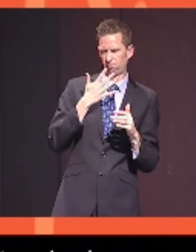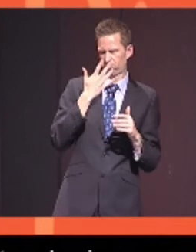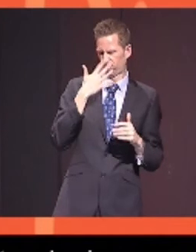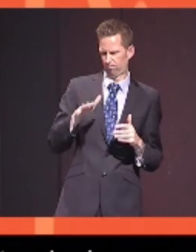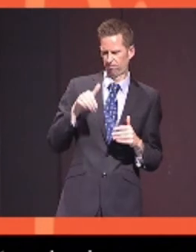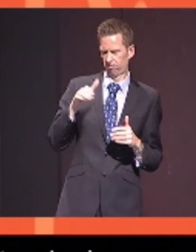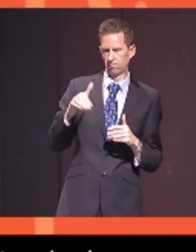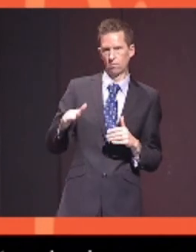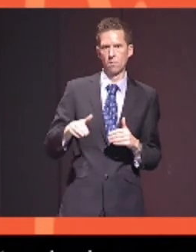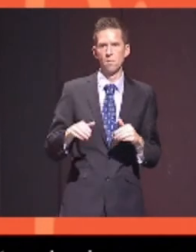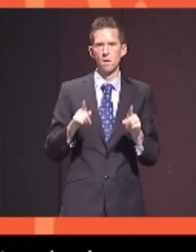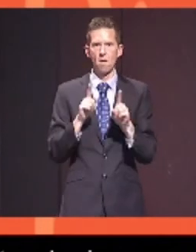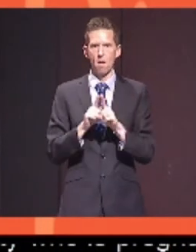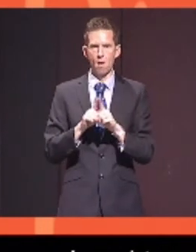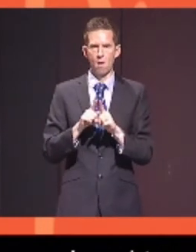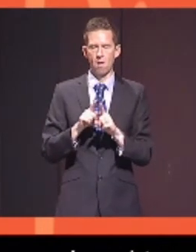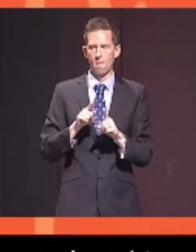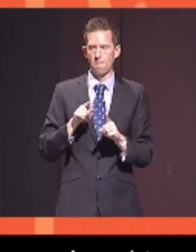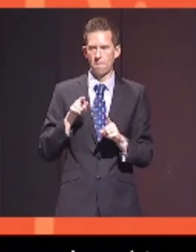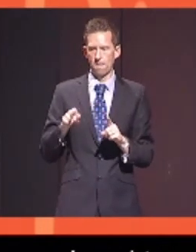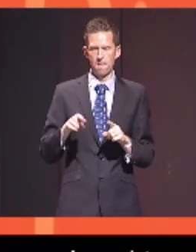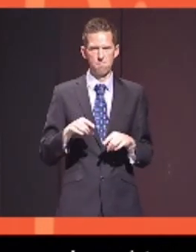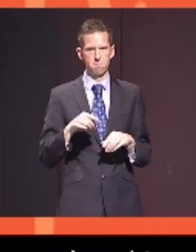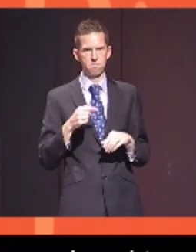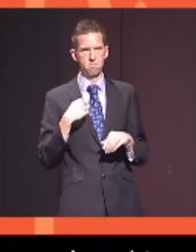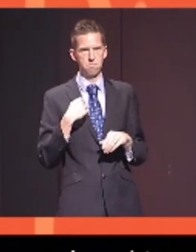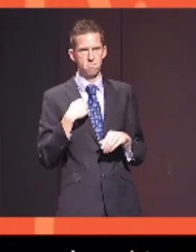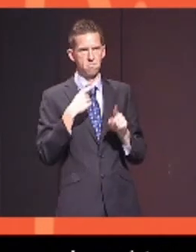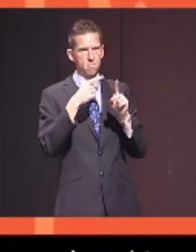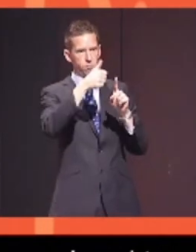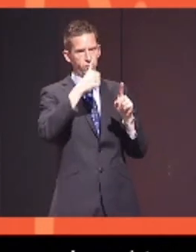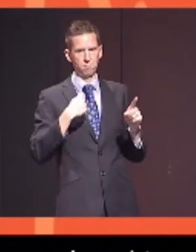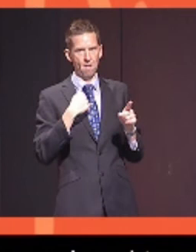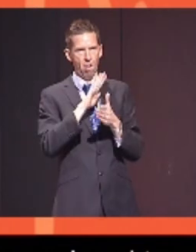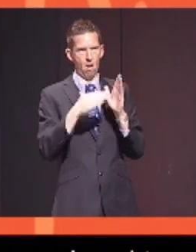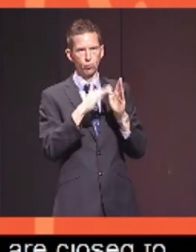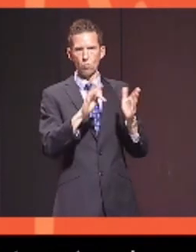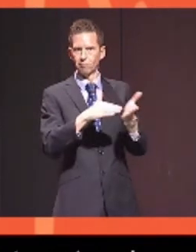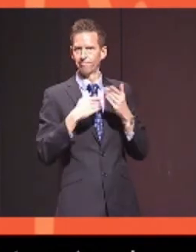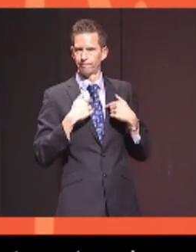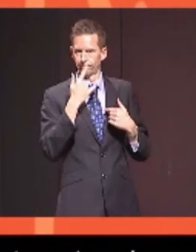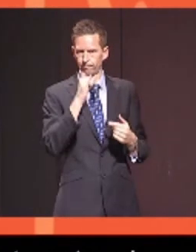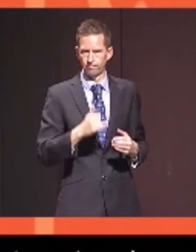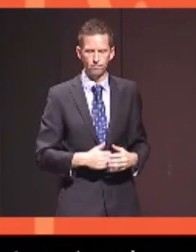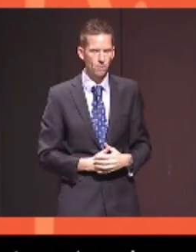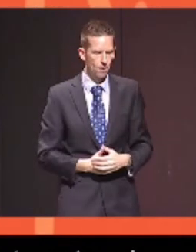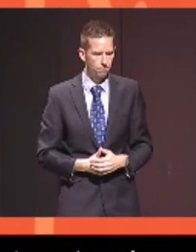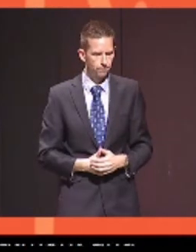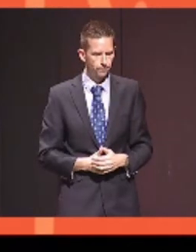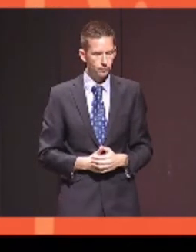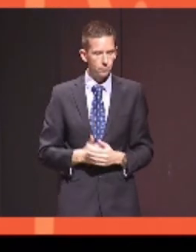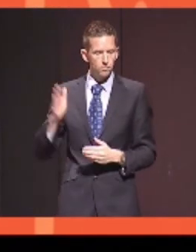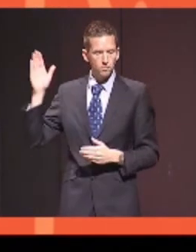and they are the last ones to receive treatment and attention. Next slide 2. This is